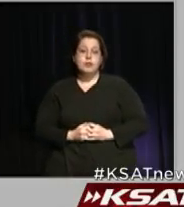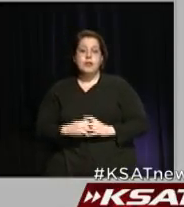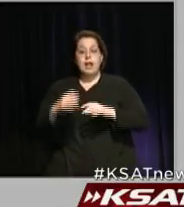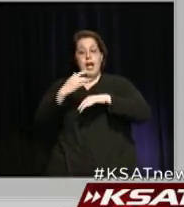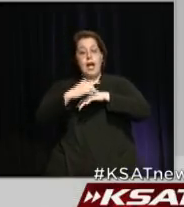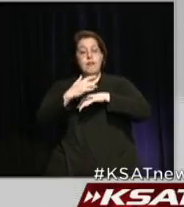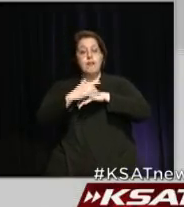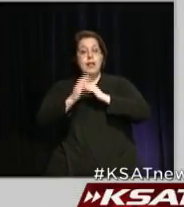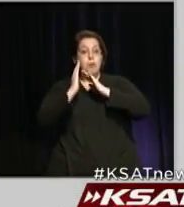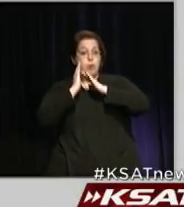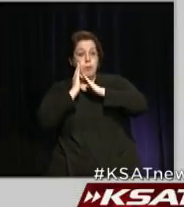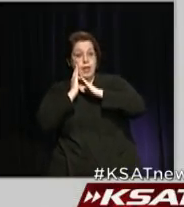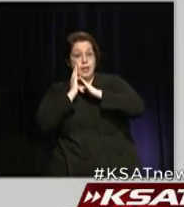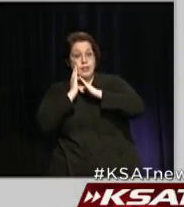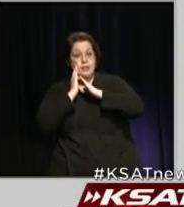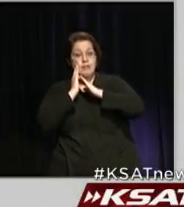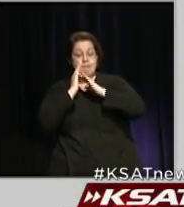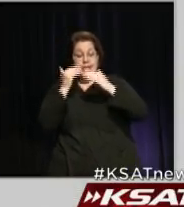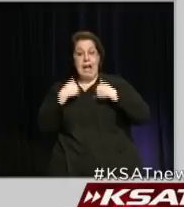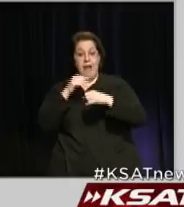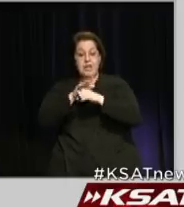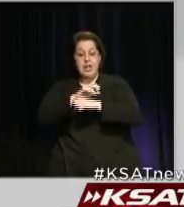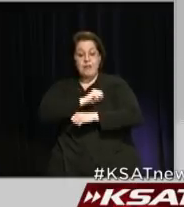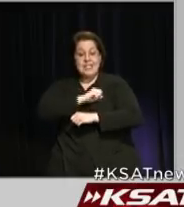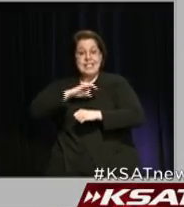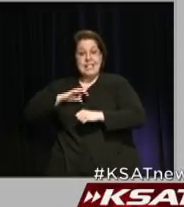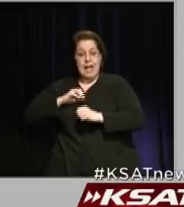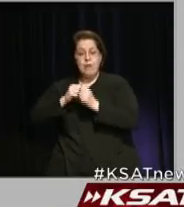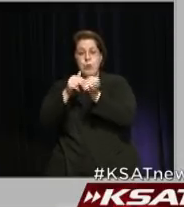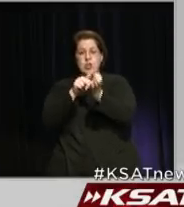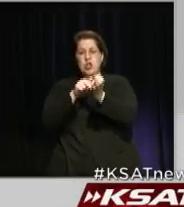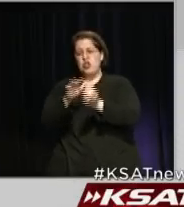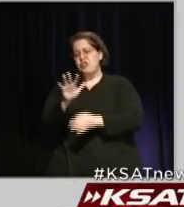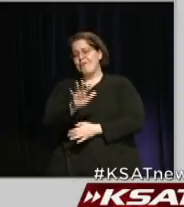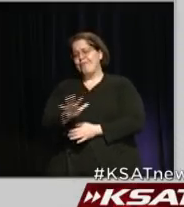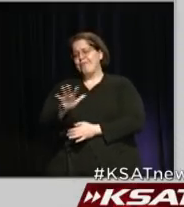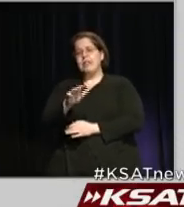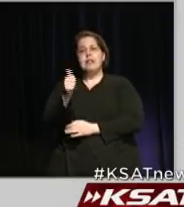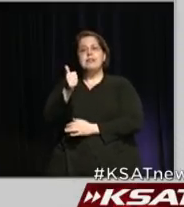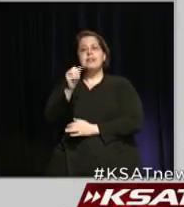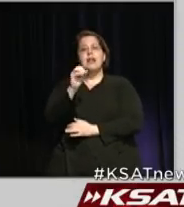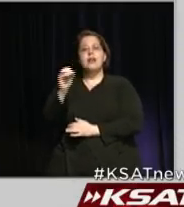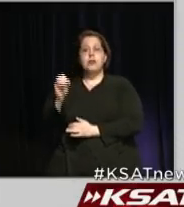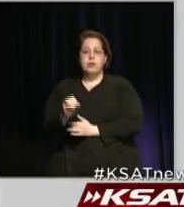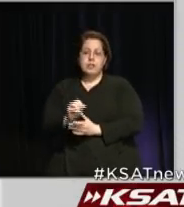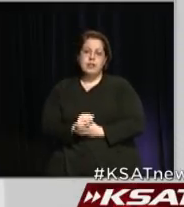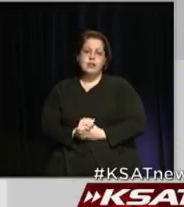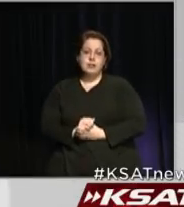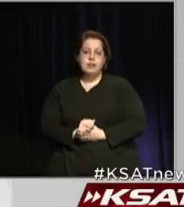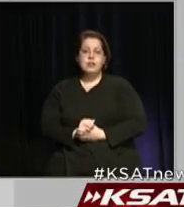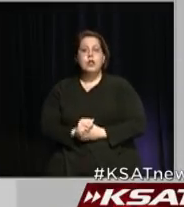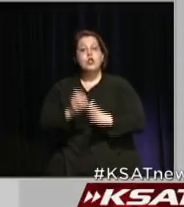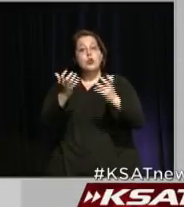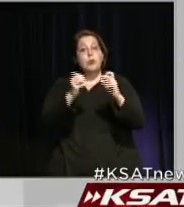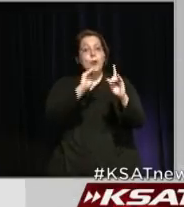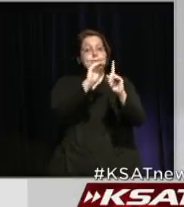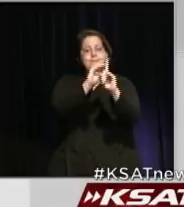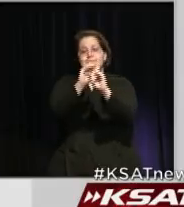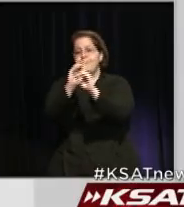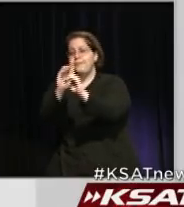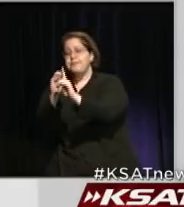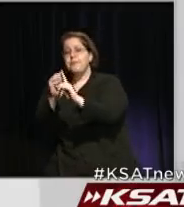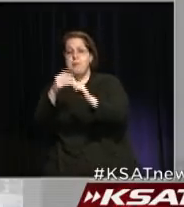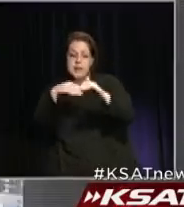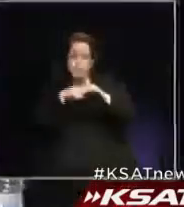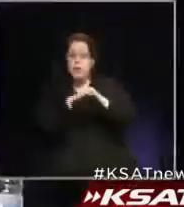Available hospital beds are staffed by a nurse are hovering right at around 10%. And so we want to remind you, as we head